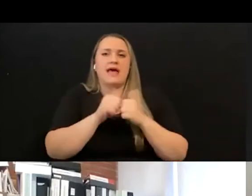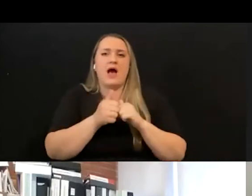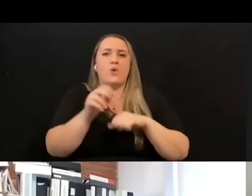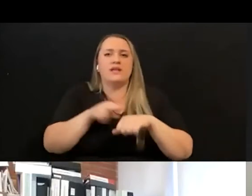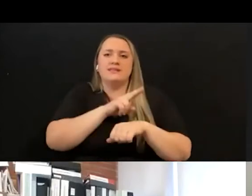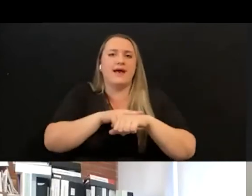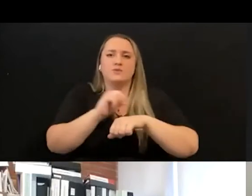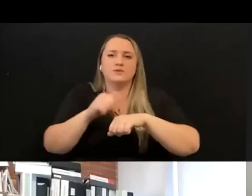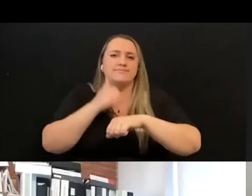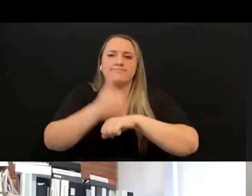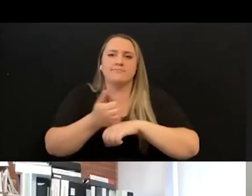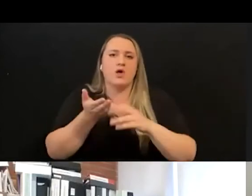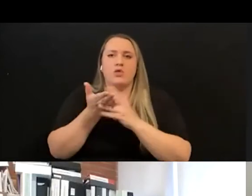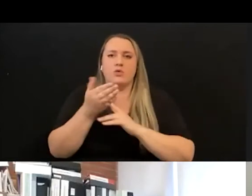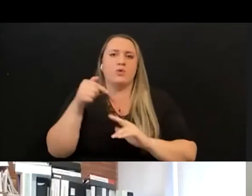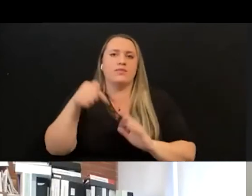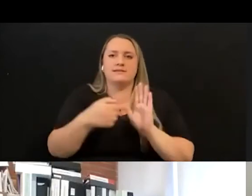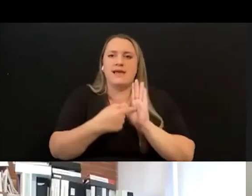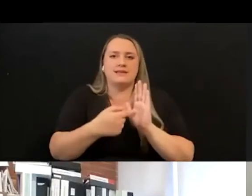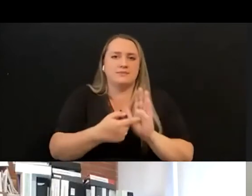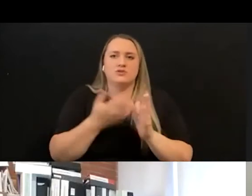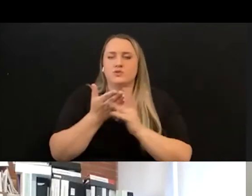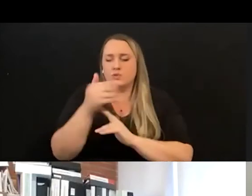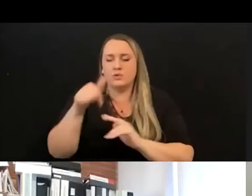exhibition for this community.